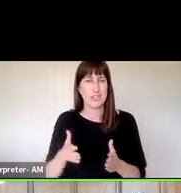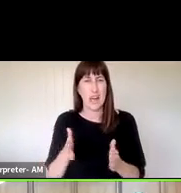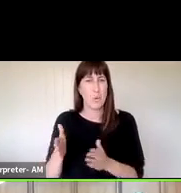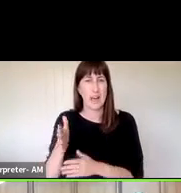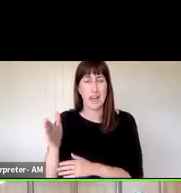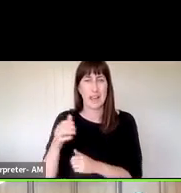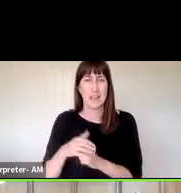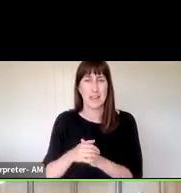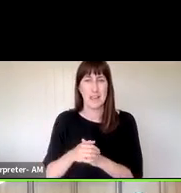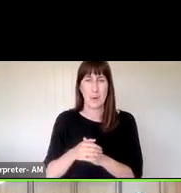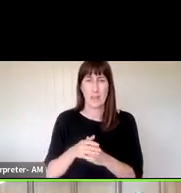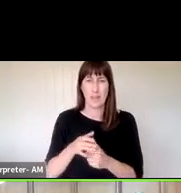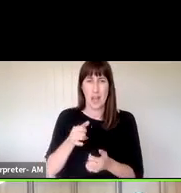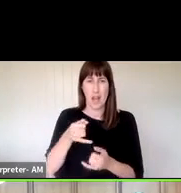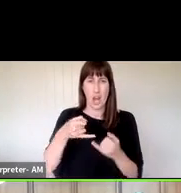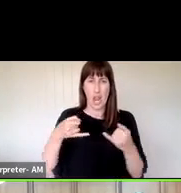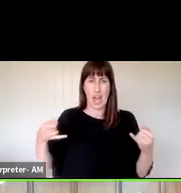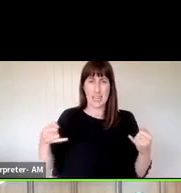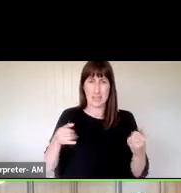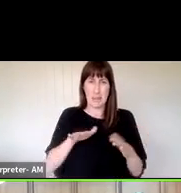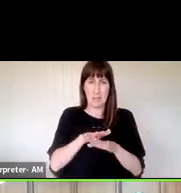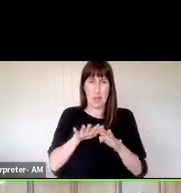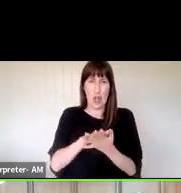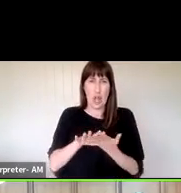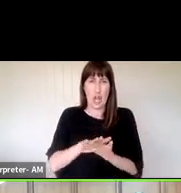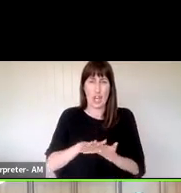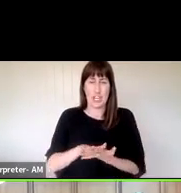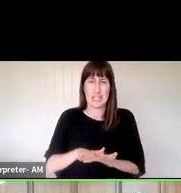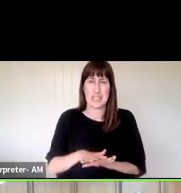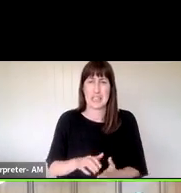we've blurred the line. And